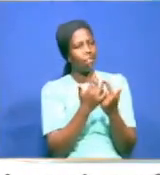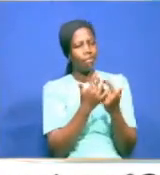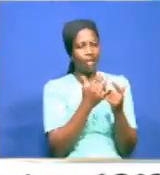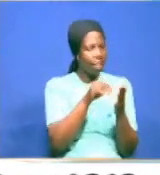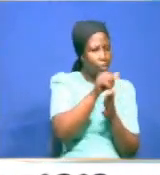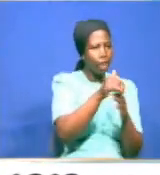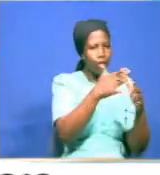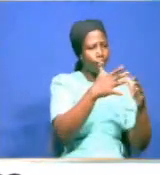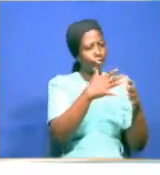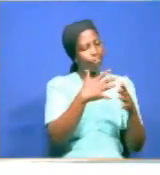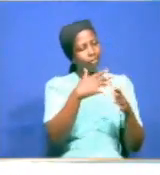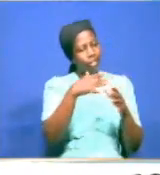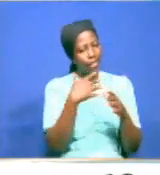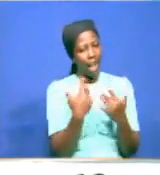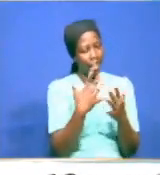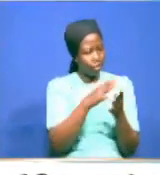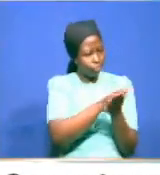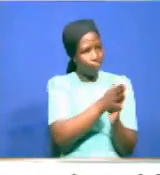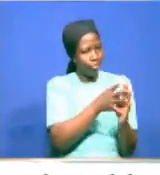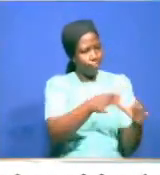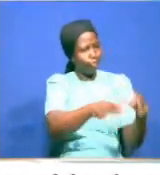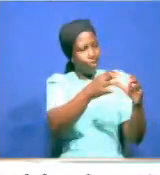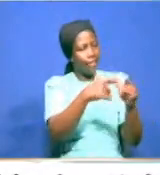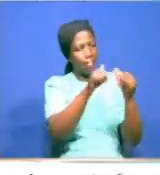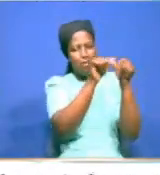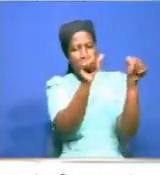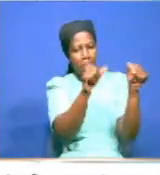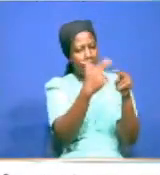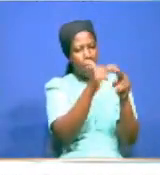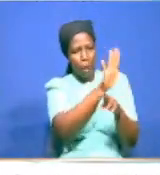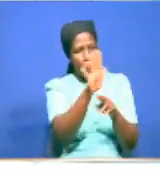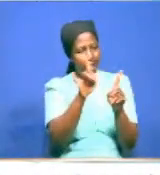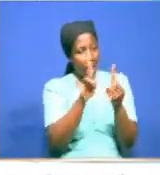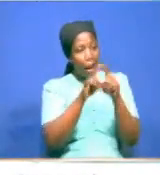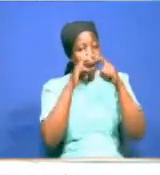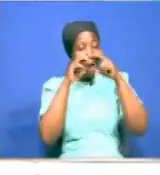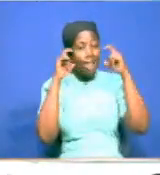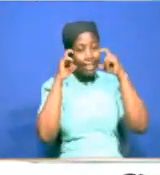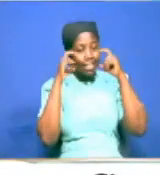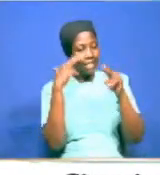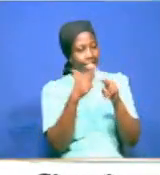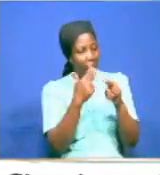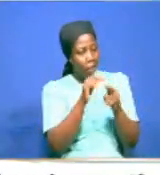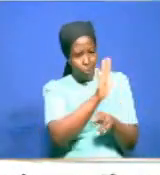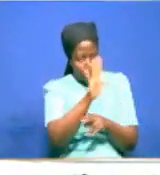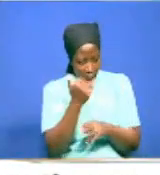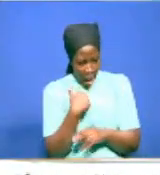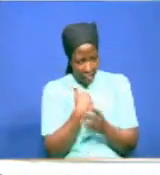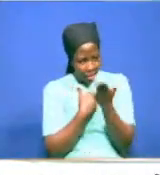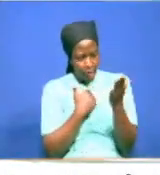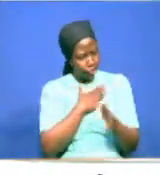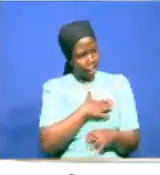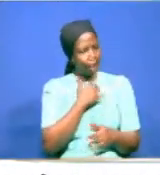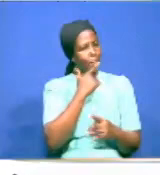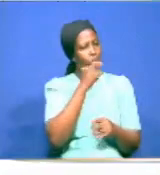their names and their faces on sanitizer. And even some have the name on the mask that are being distributed. Kindly comment on that. I know it's not something